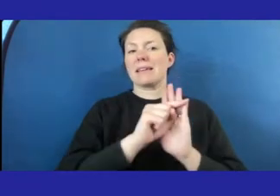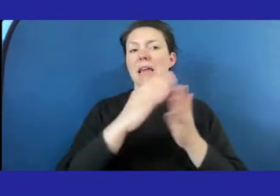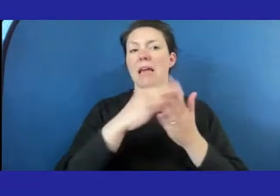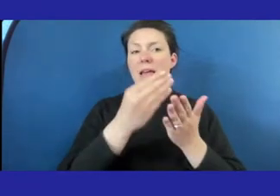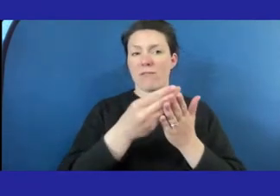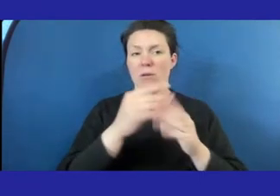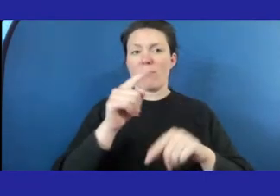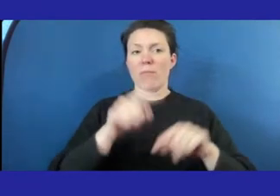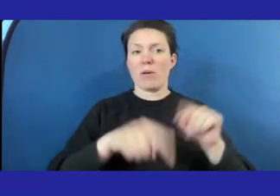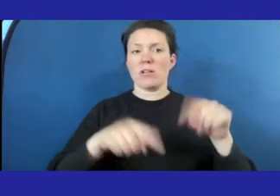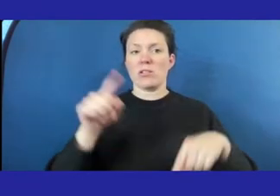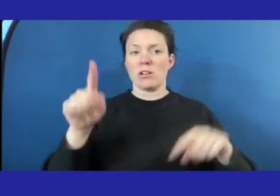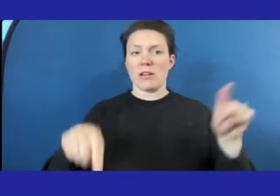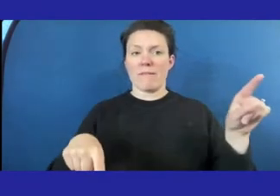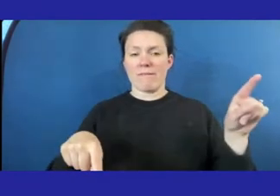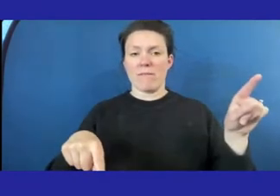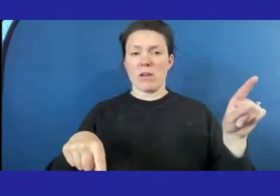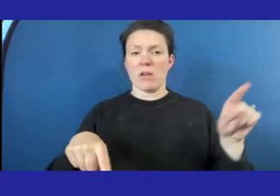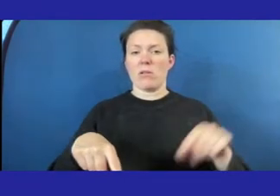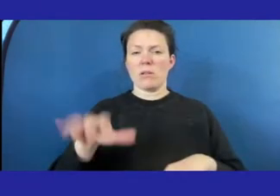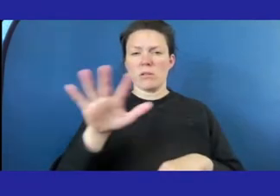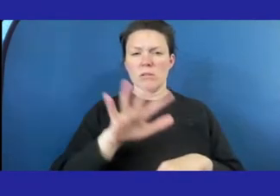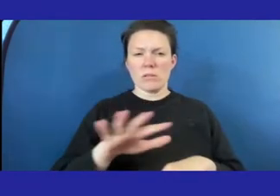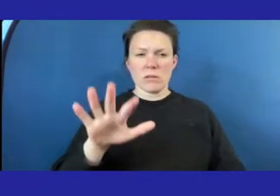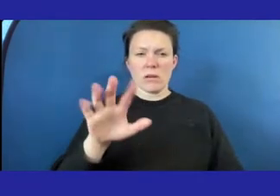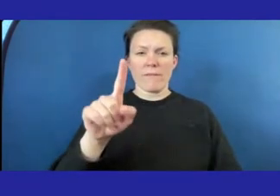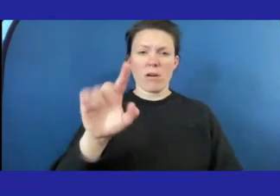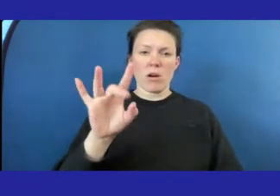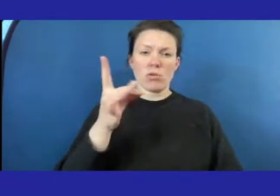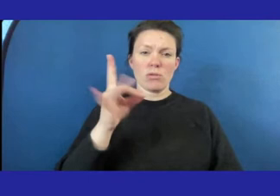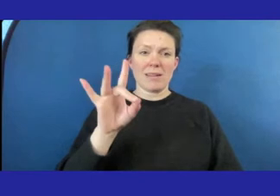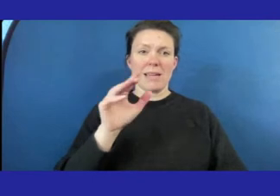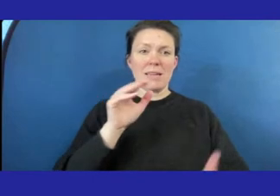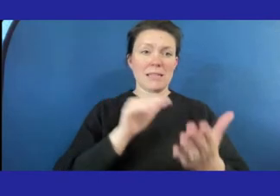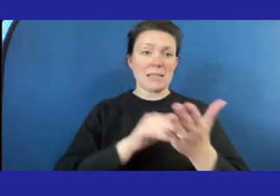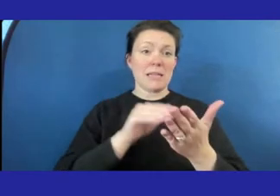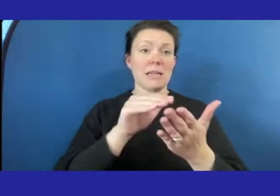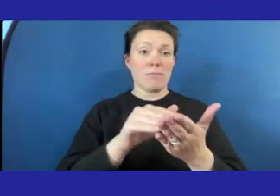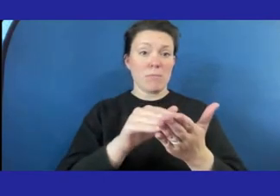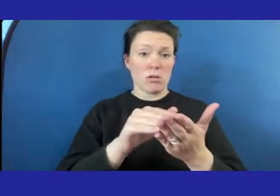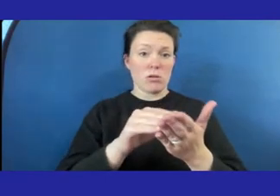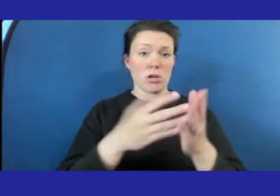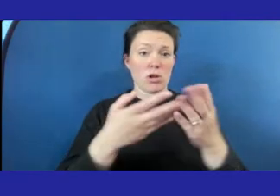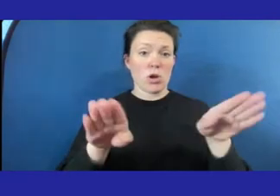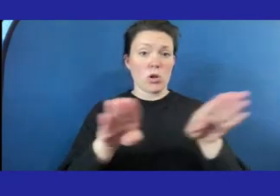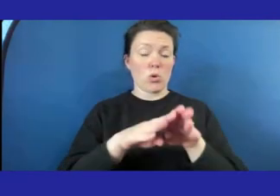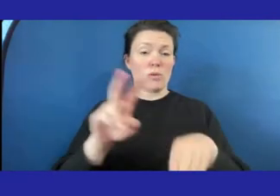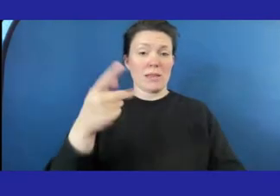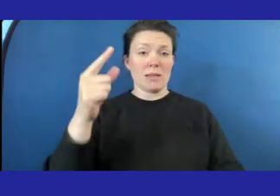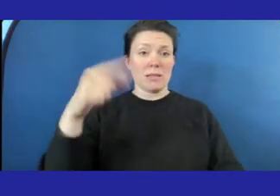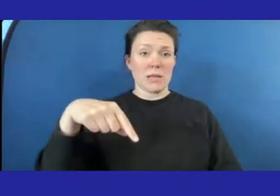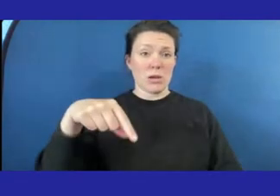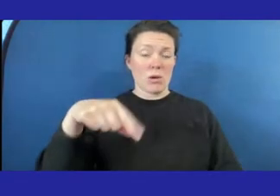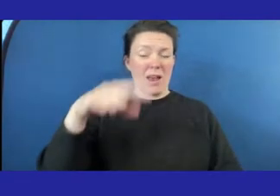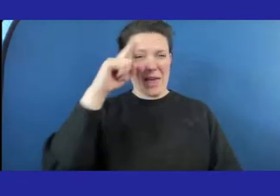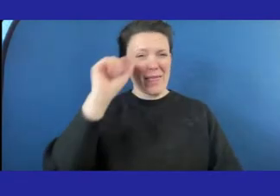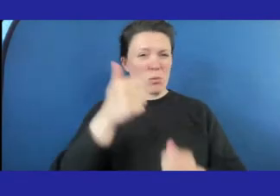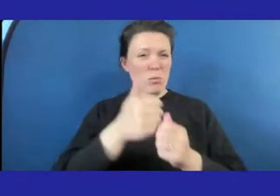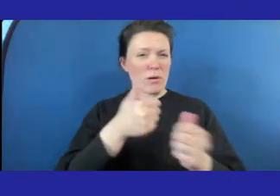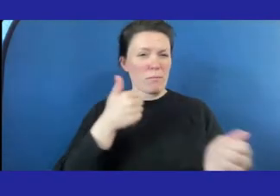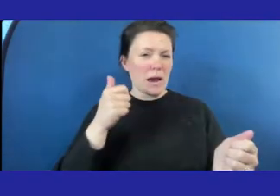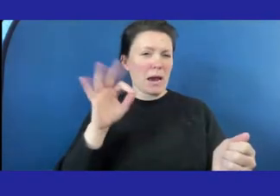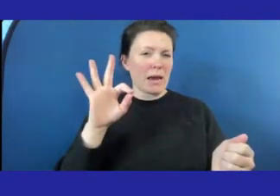variance of about 1% or $118 million. At the close of the second quarter, I think we're running behind about